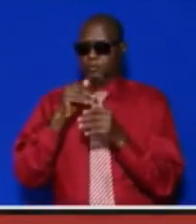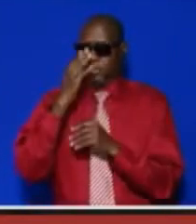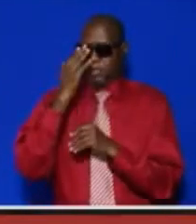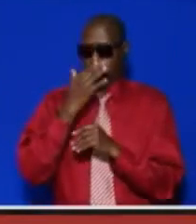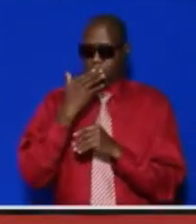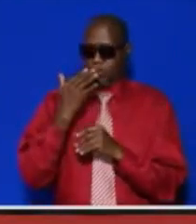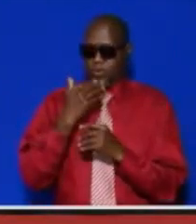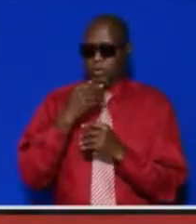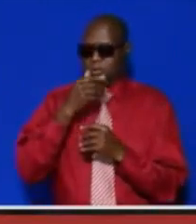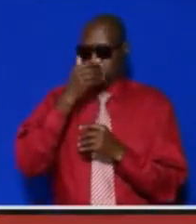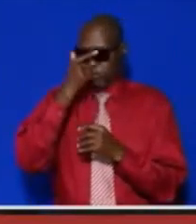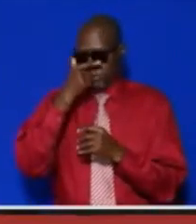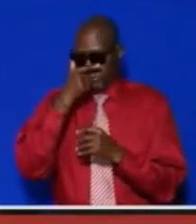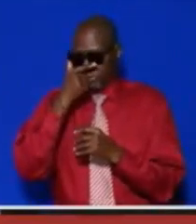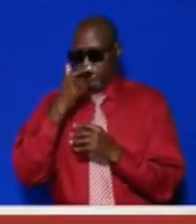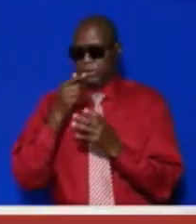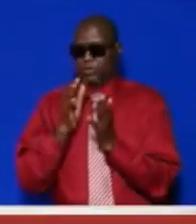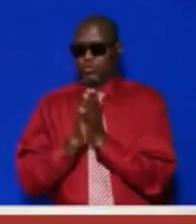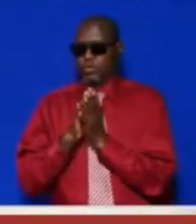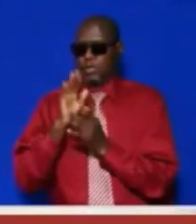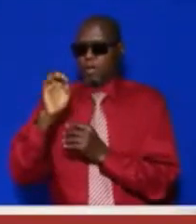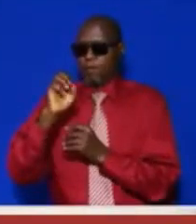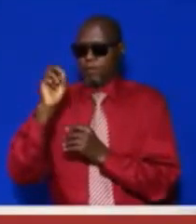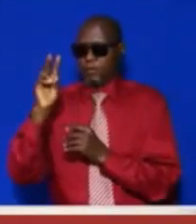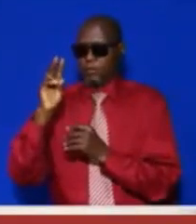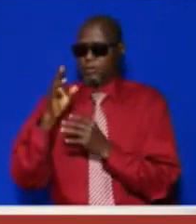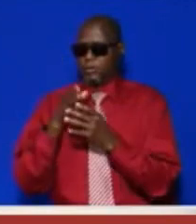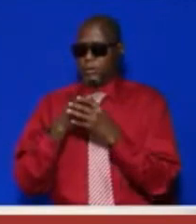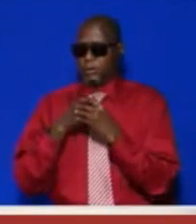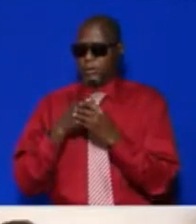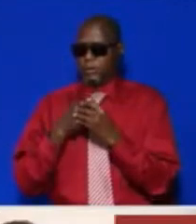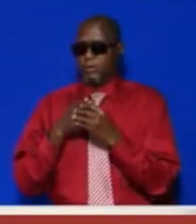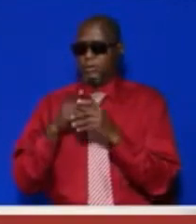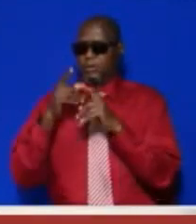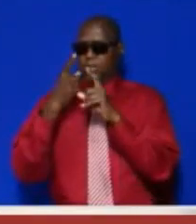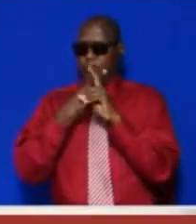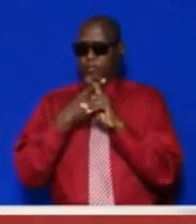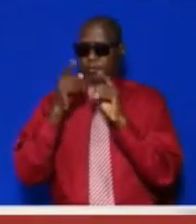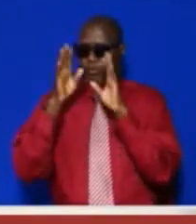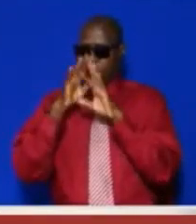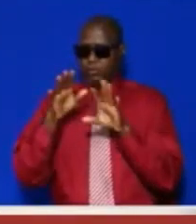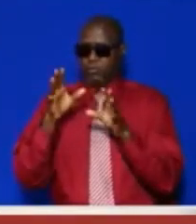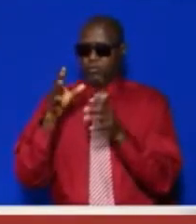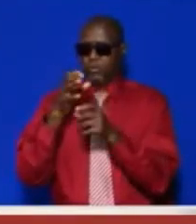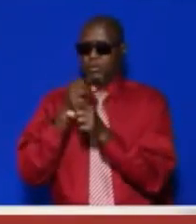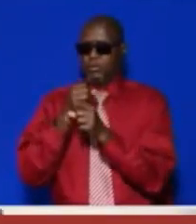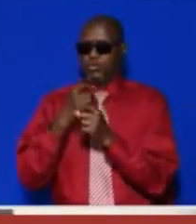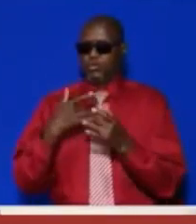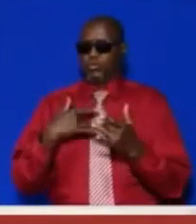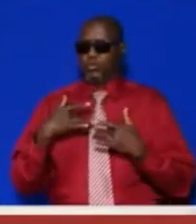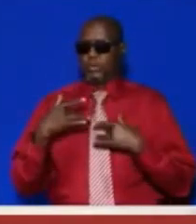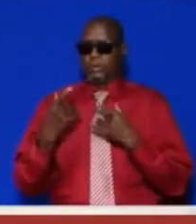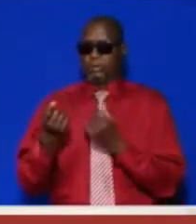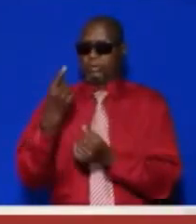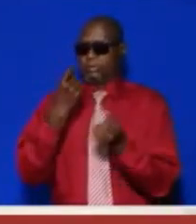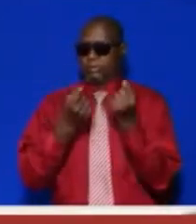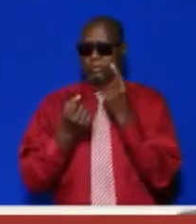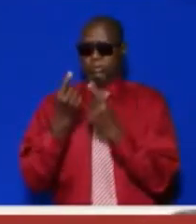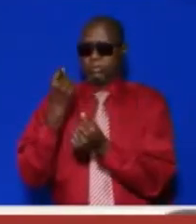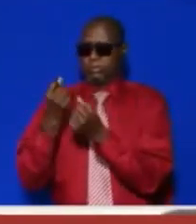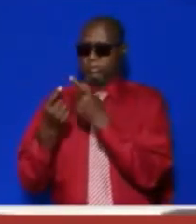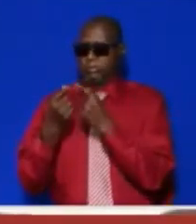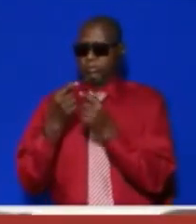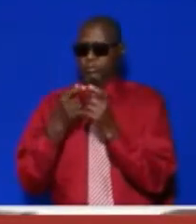Protestant and the Evangelical churches, as well as leaders from various Muslim organizations, have raised concern over the proliferation of